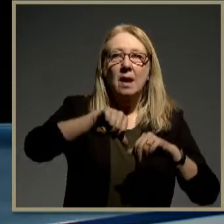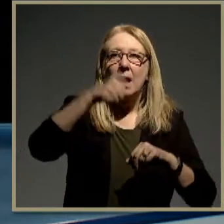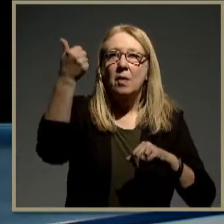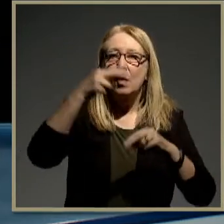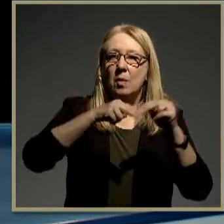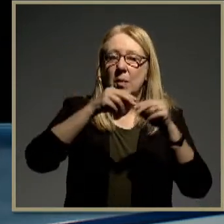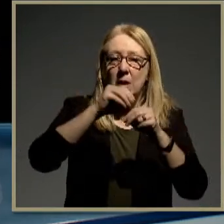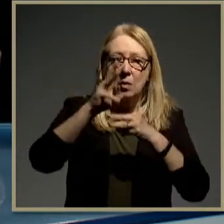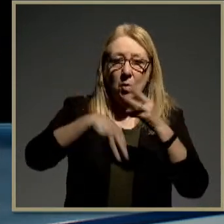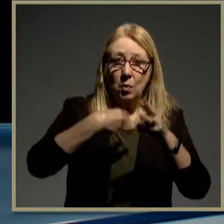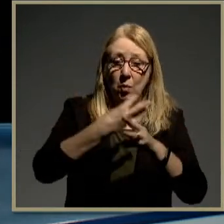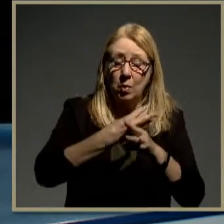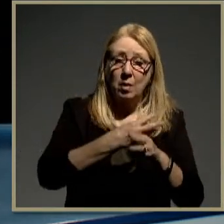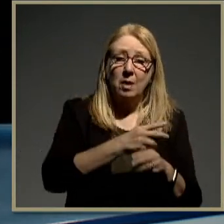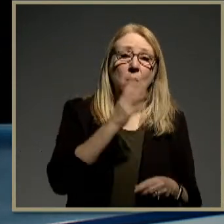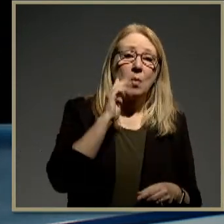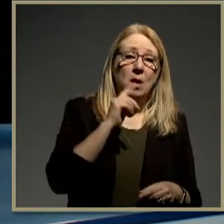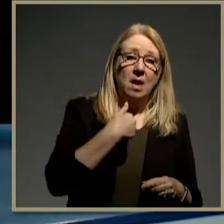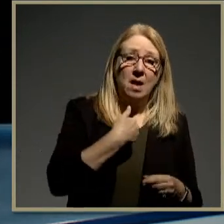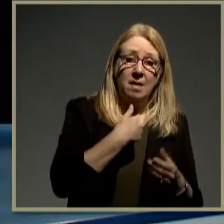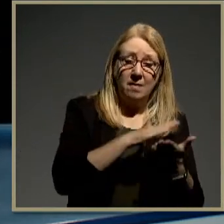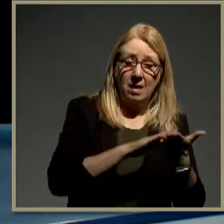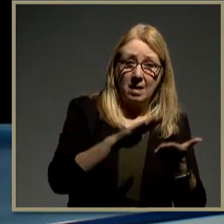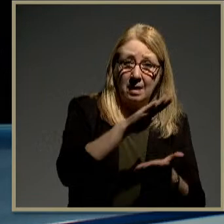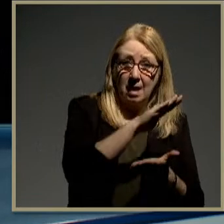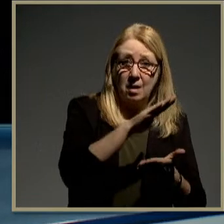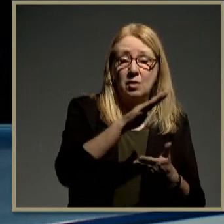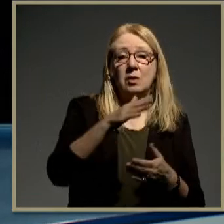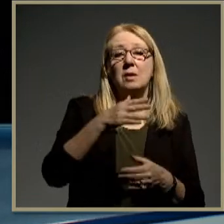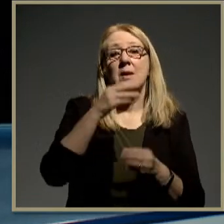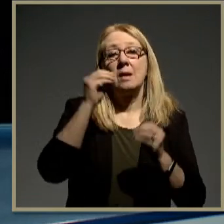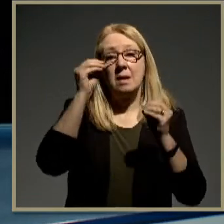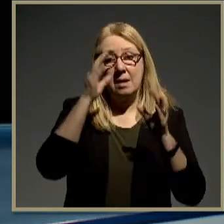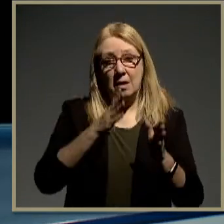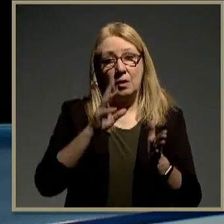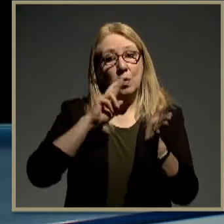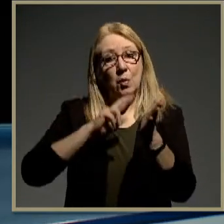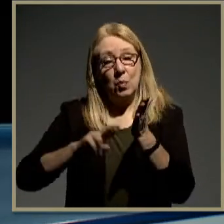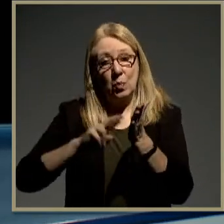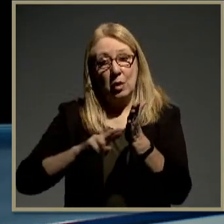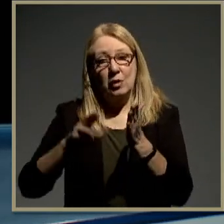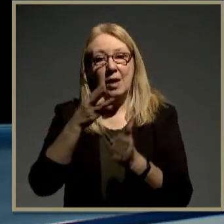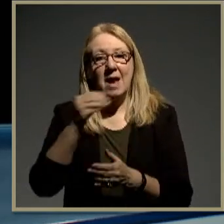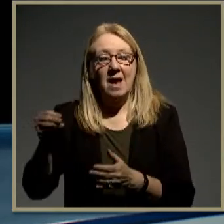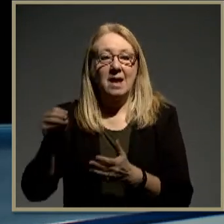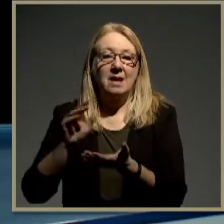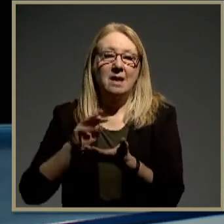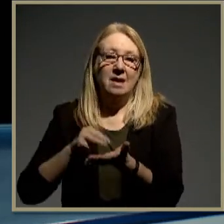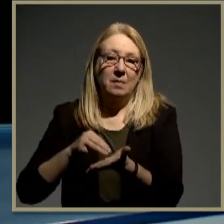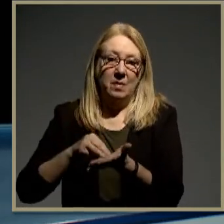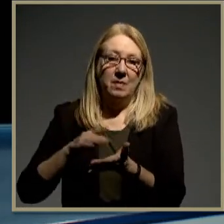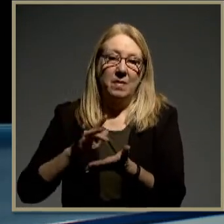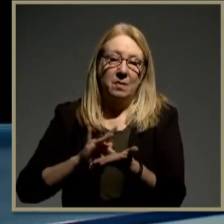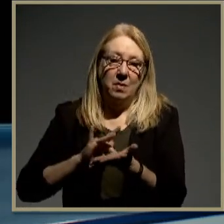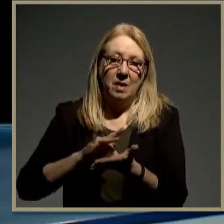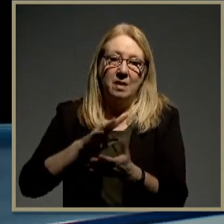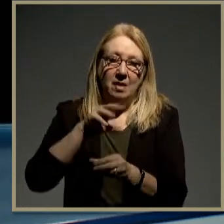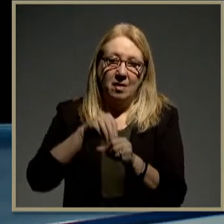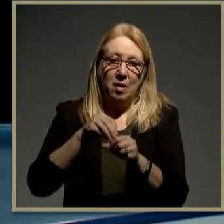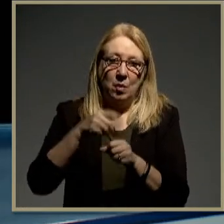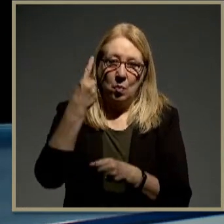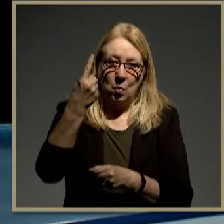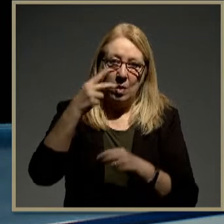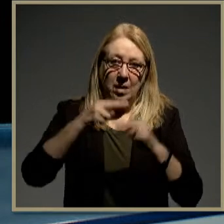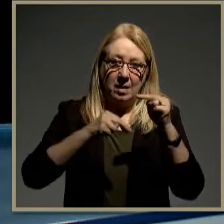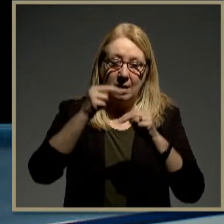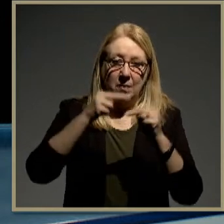clinical practice, graduate and undergraduate education and research are all connected. Let's hear now from the people who made